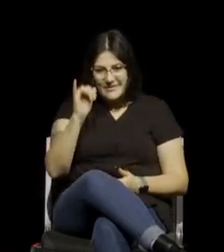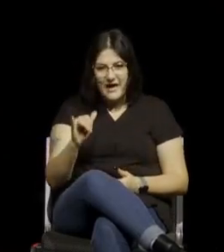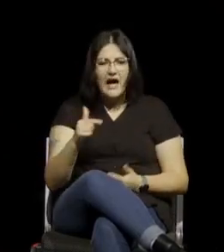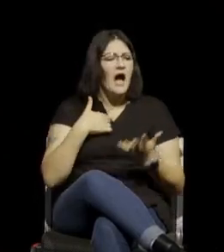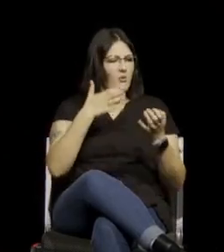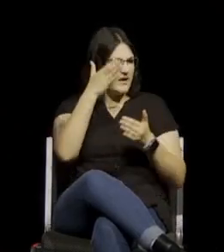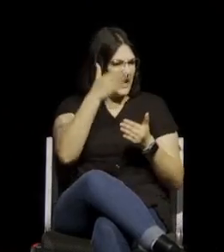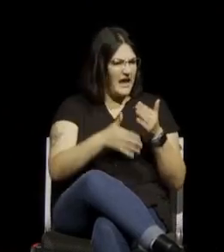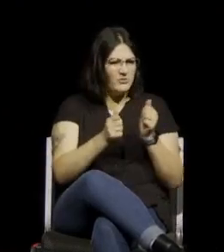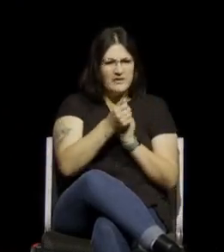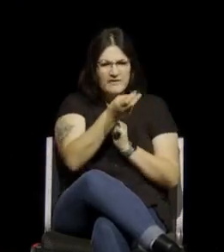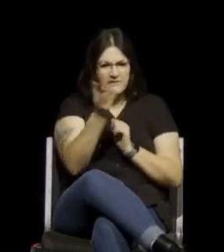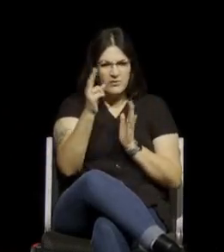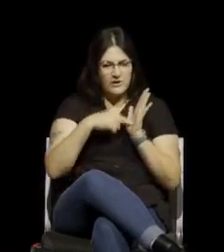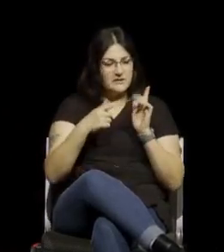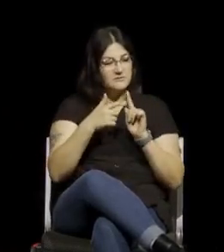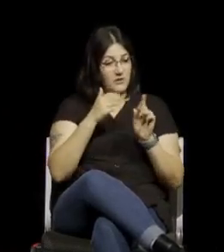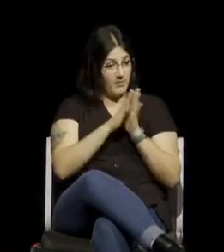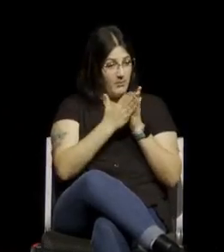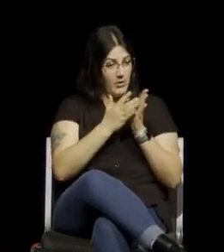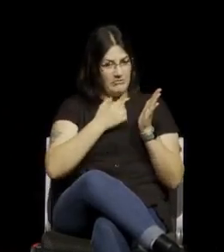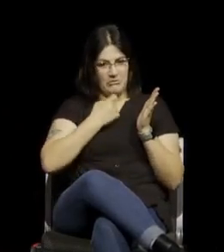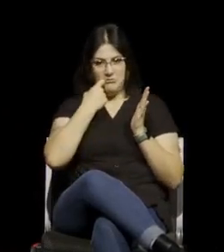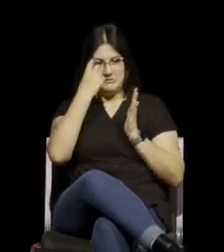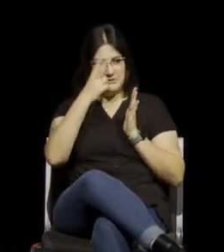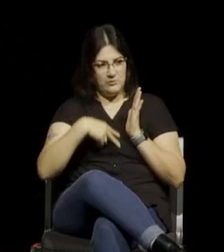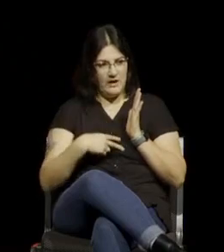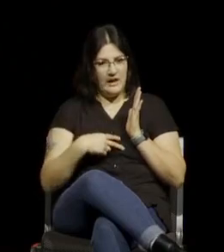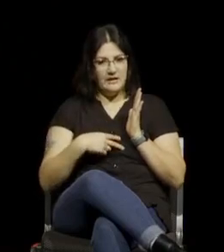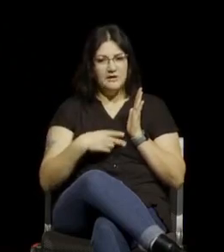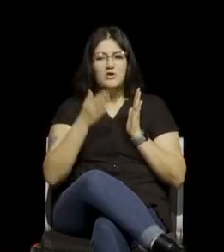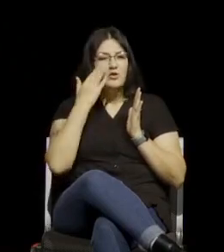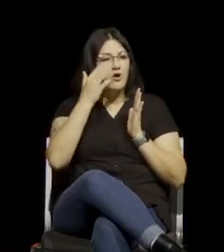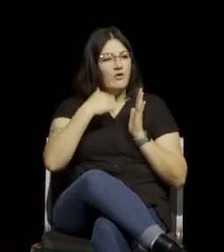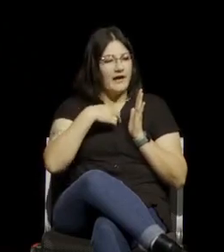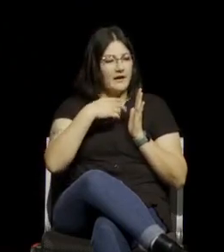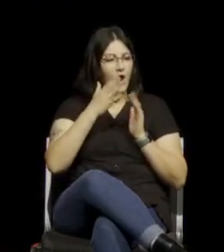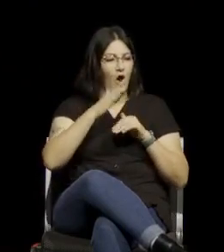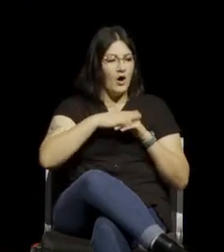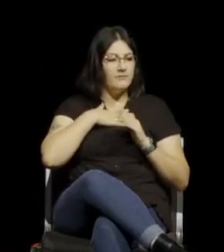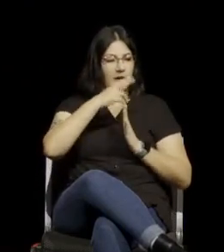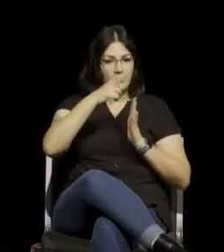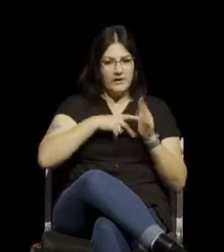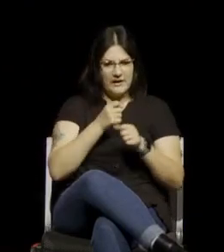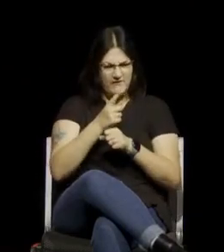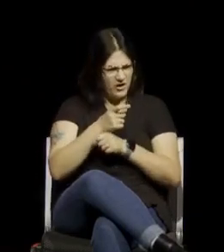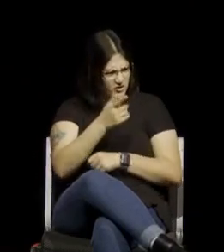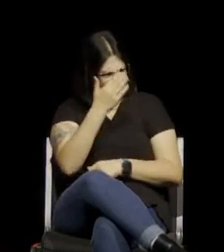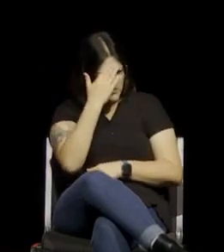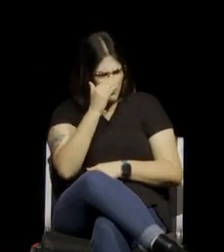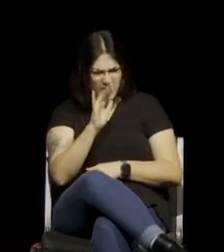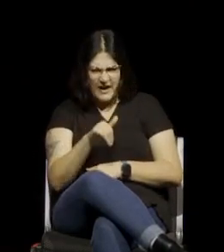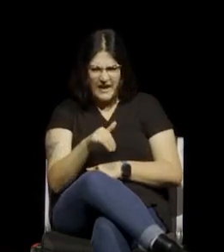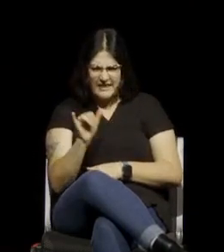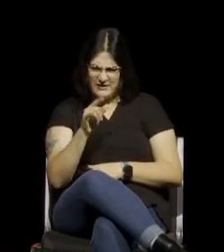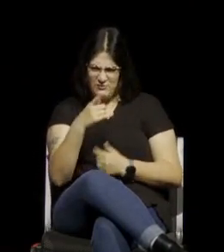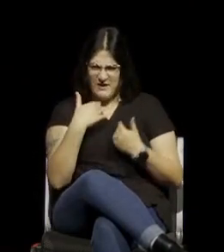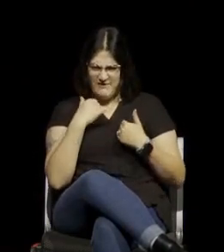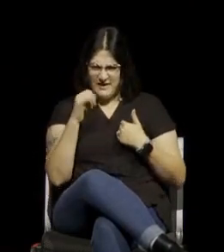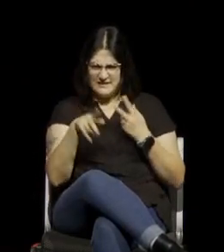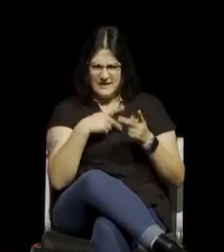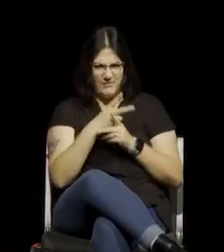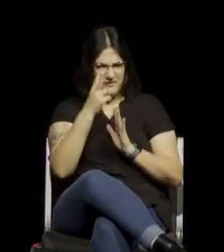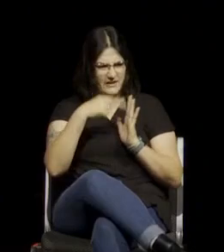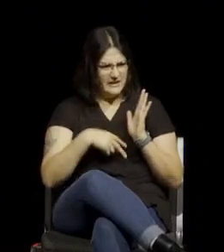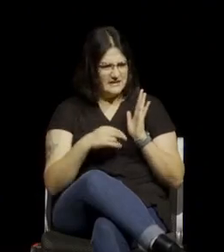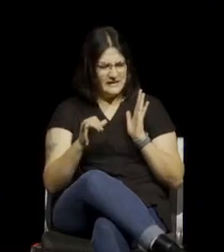want to close with a couple of readings from a book that I finished. It's on my read every year list. Y'all have lists like that? It's like